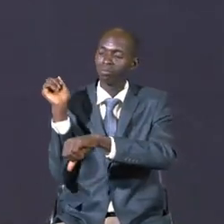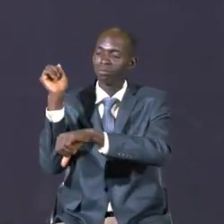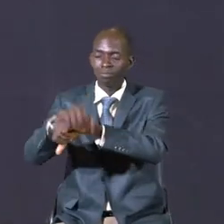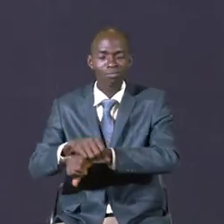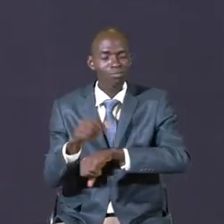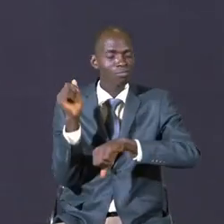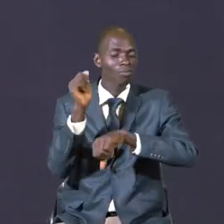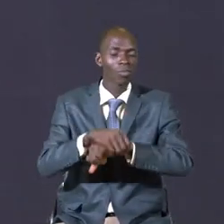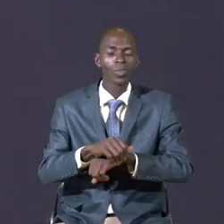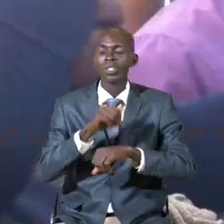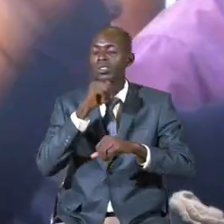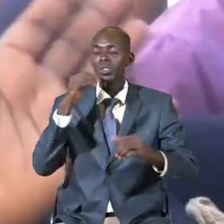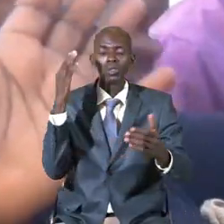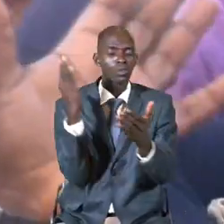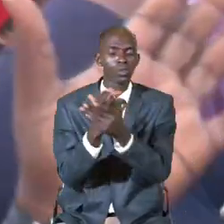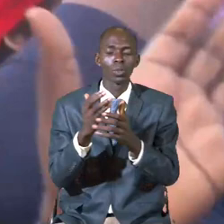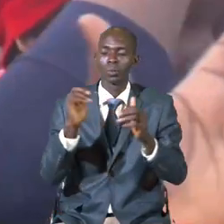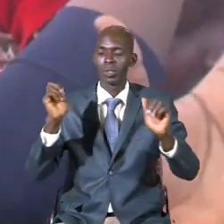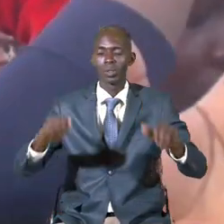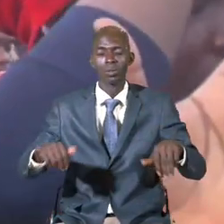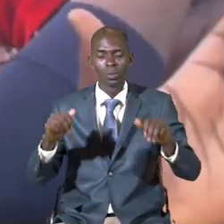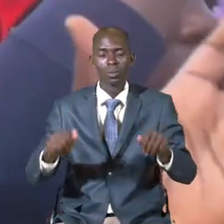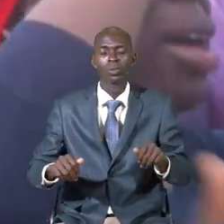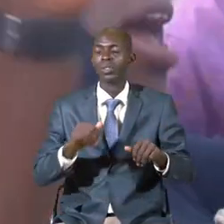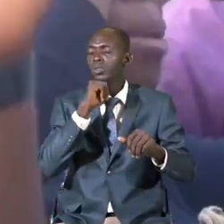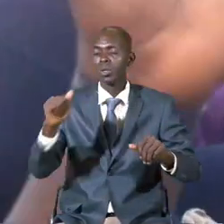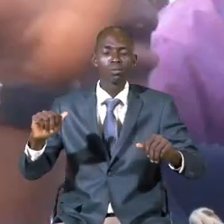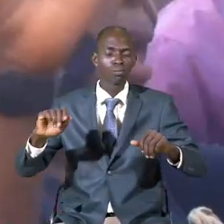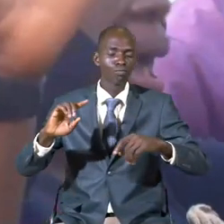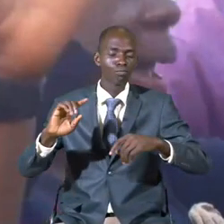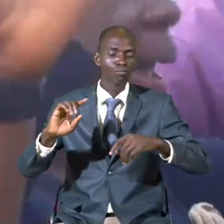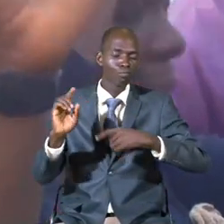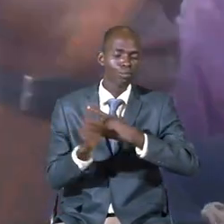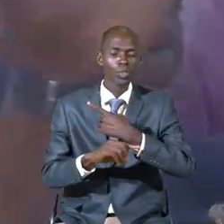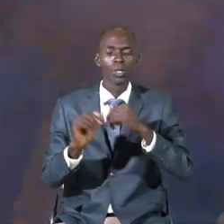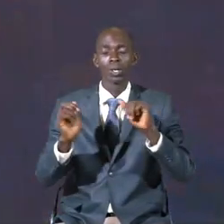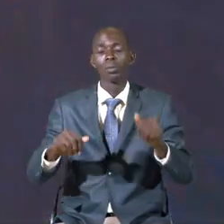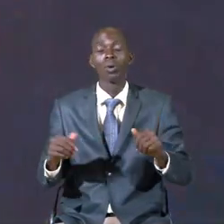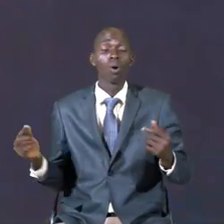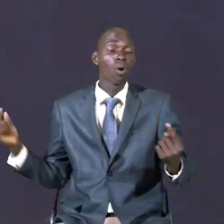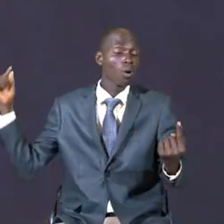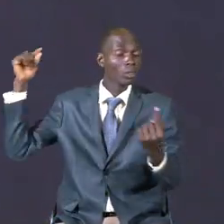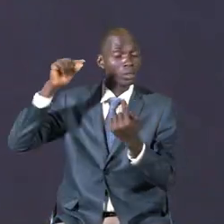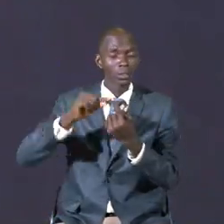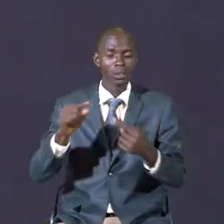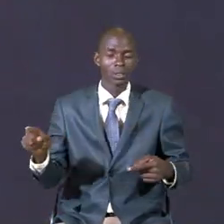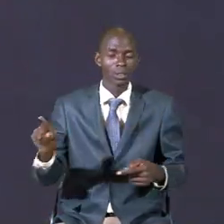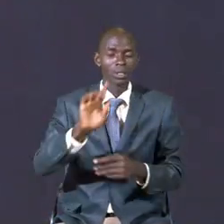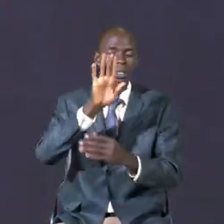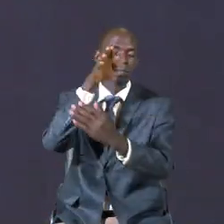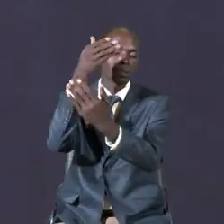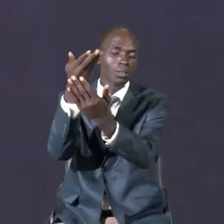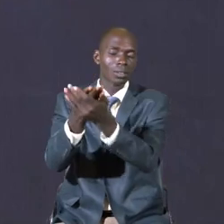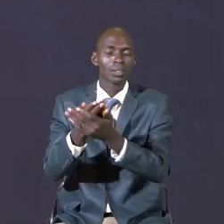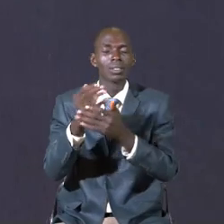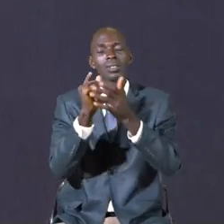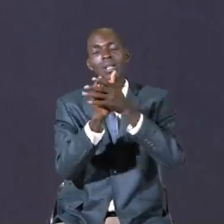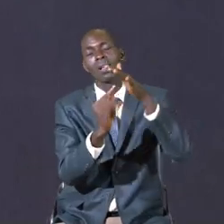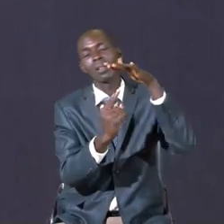unstoppable on being terrible until they reach the top in